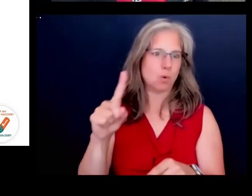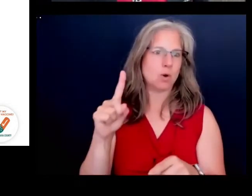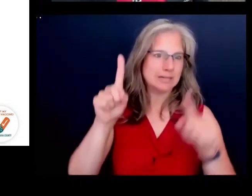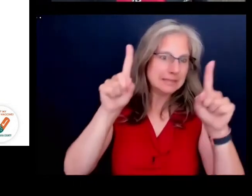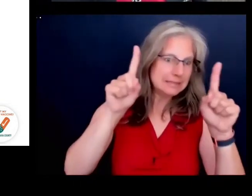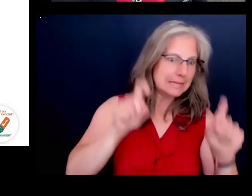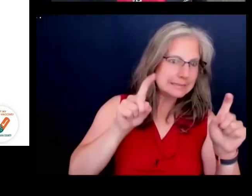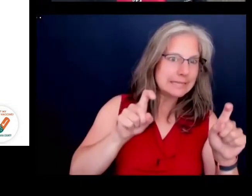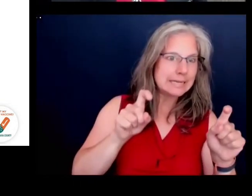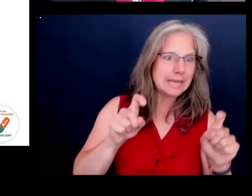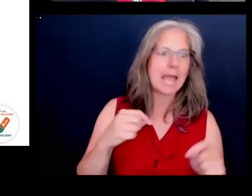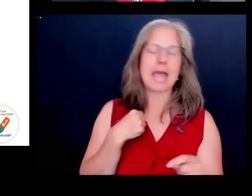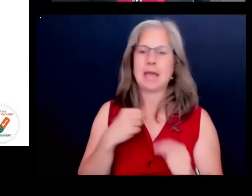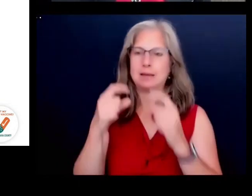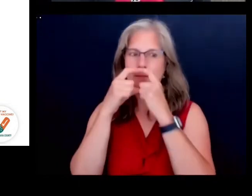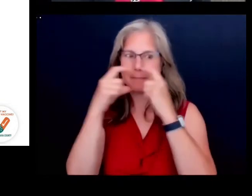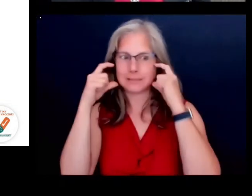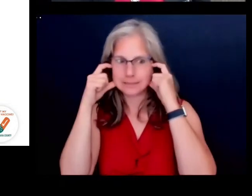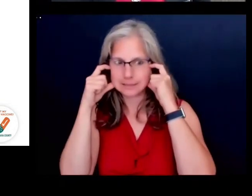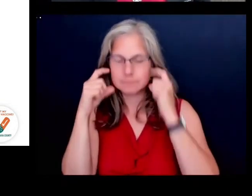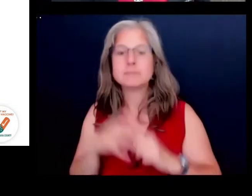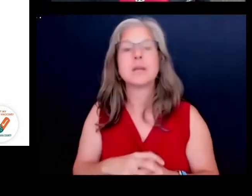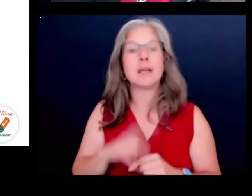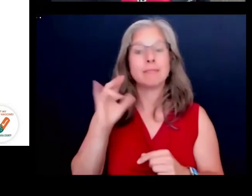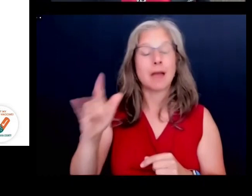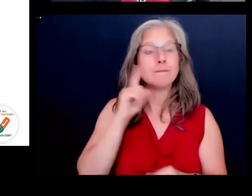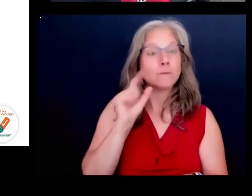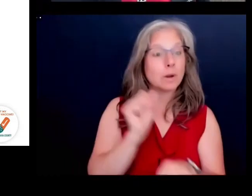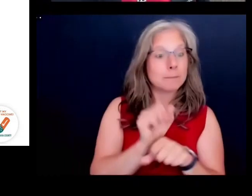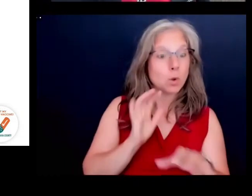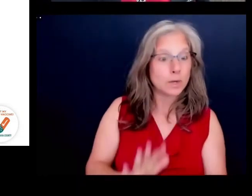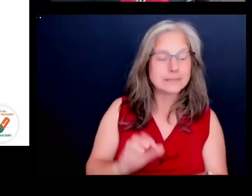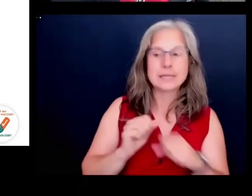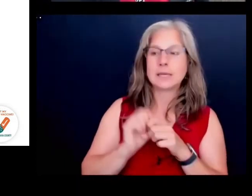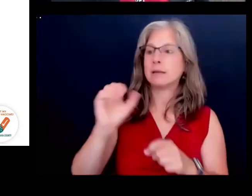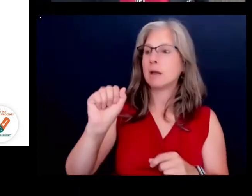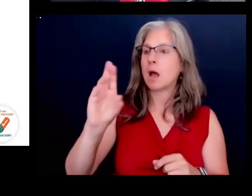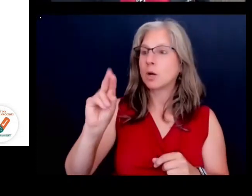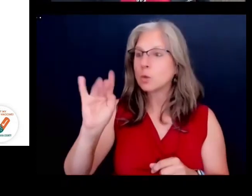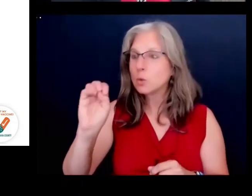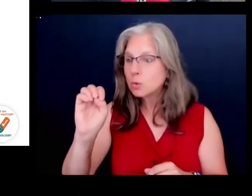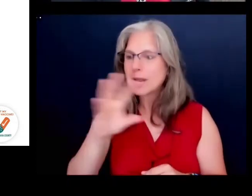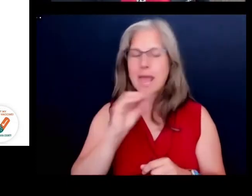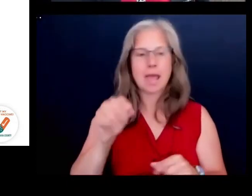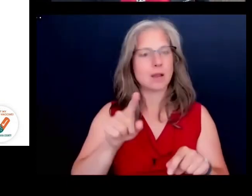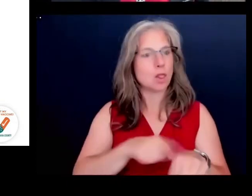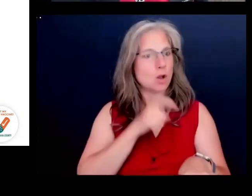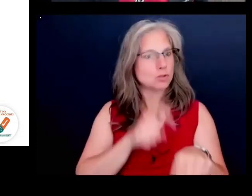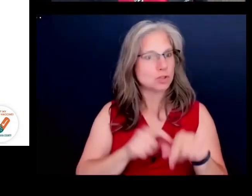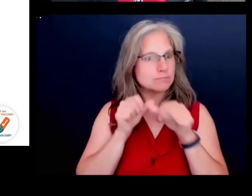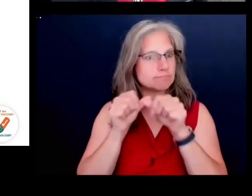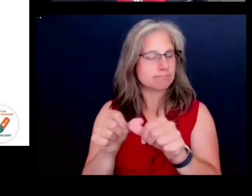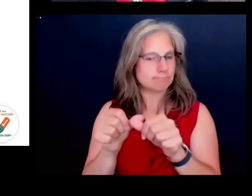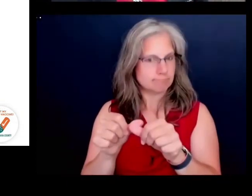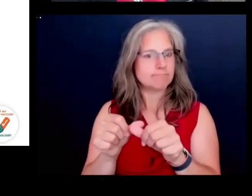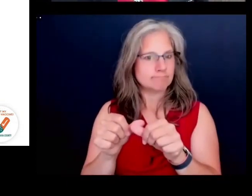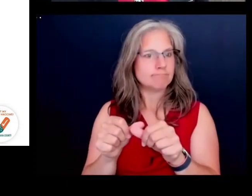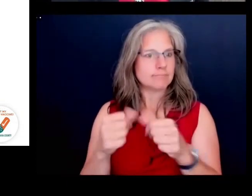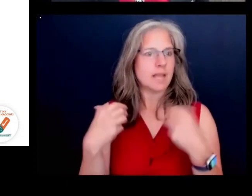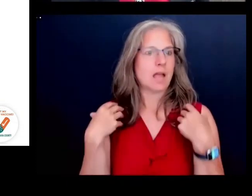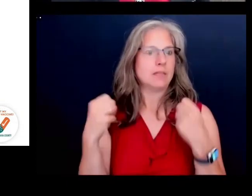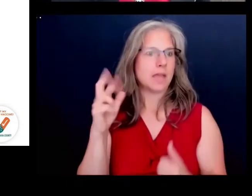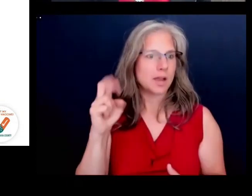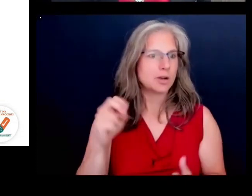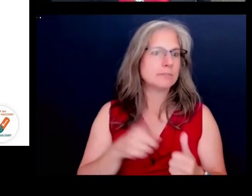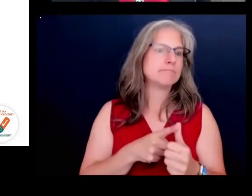So this applies to unvaccinated employees in acute care and long-term care settings, high-risk